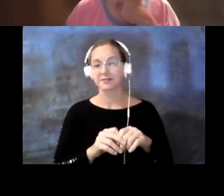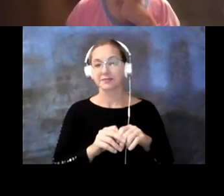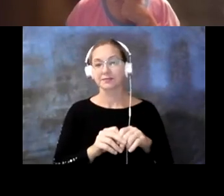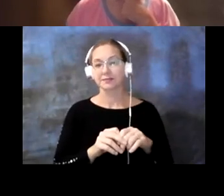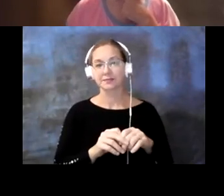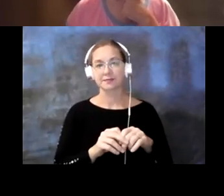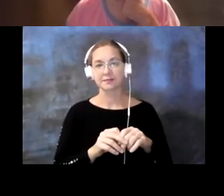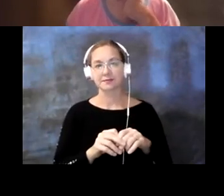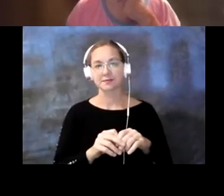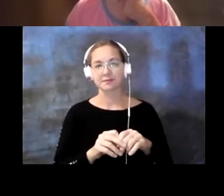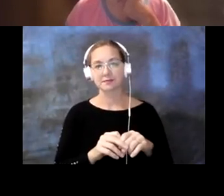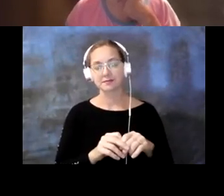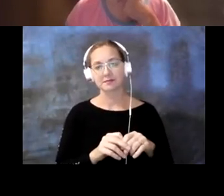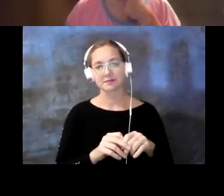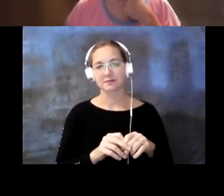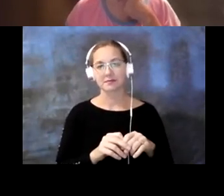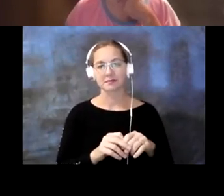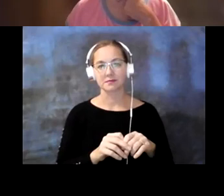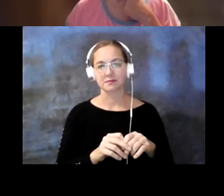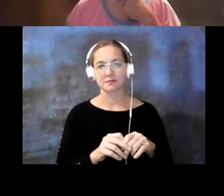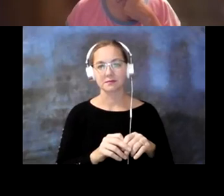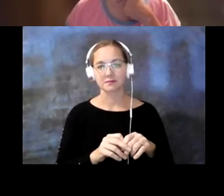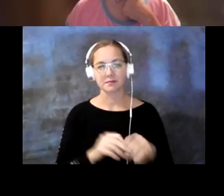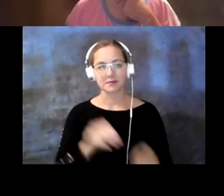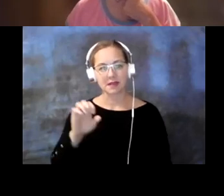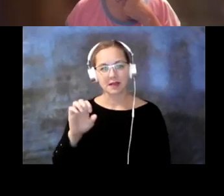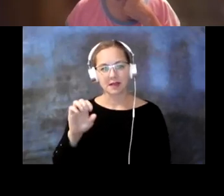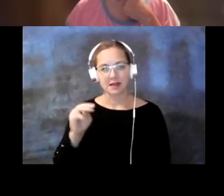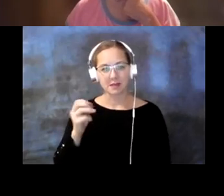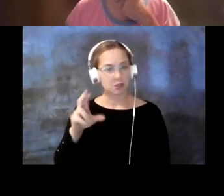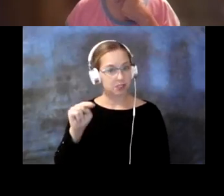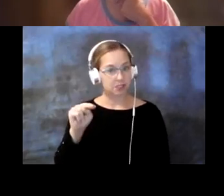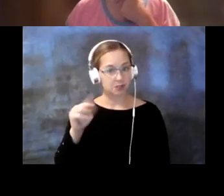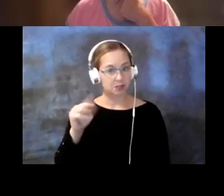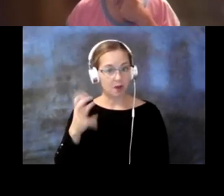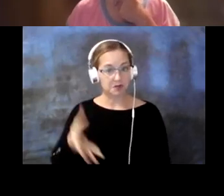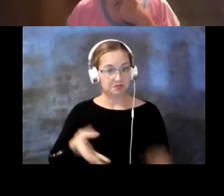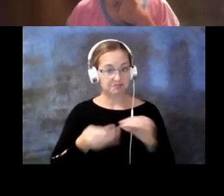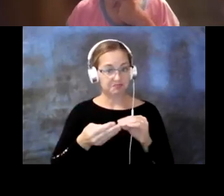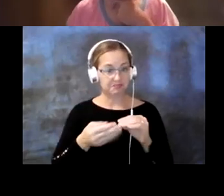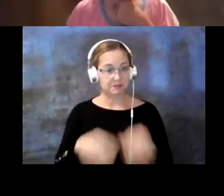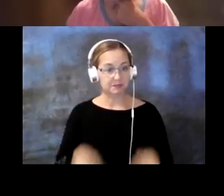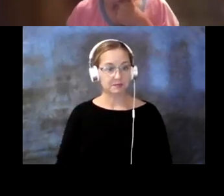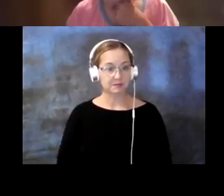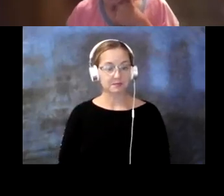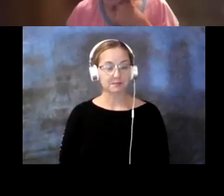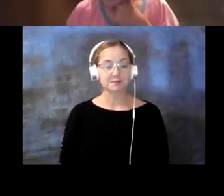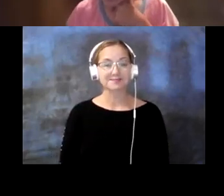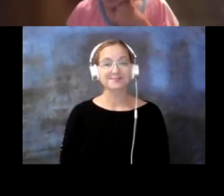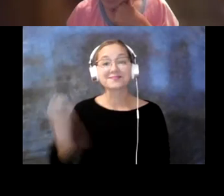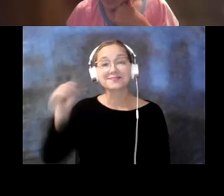so yeah, Emerson, do you want to answer the question?